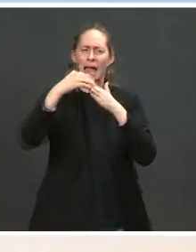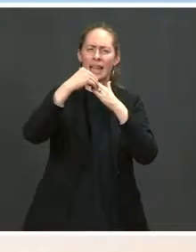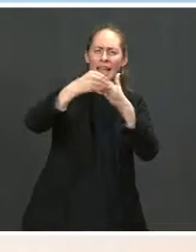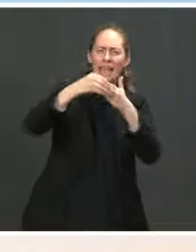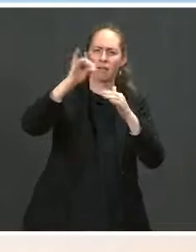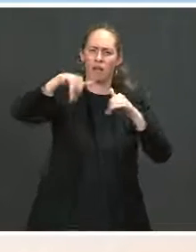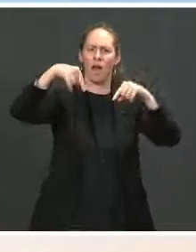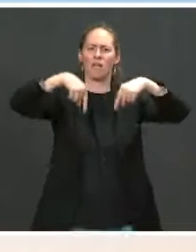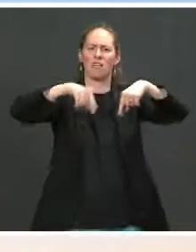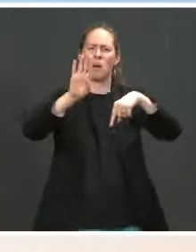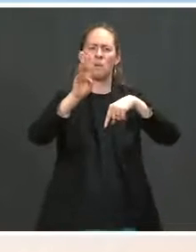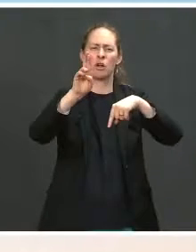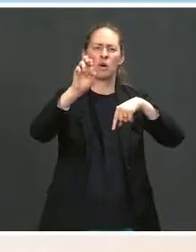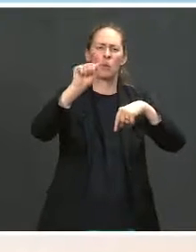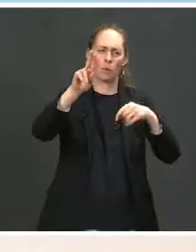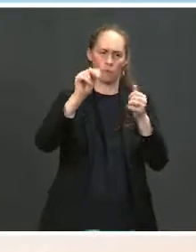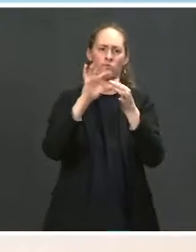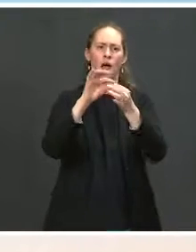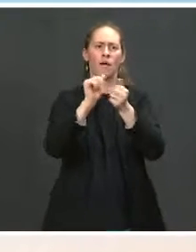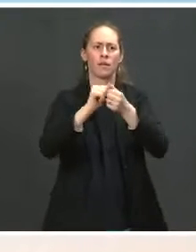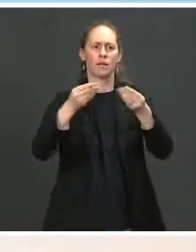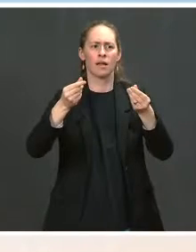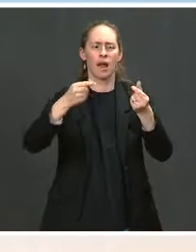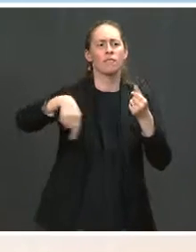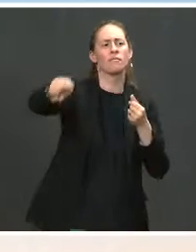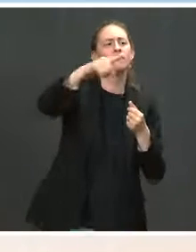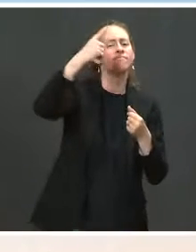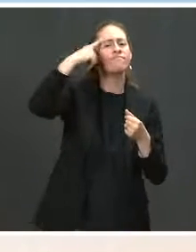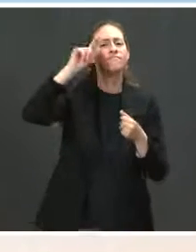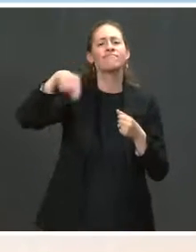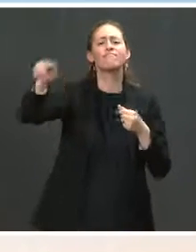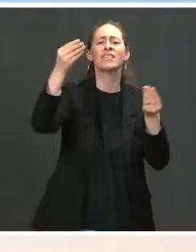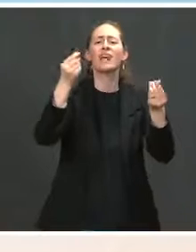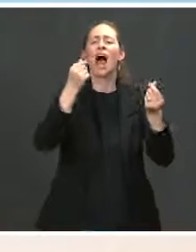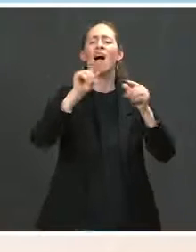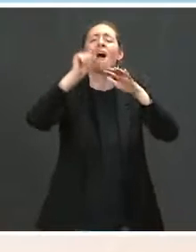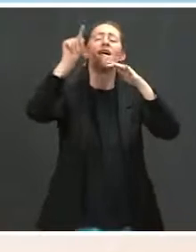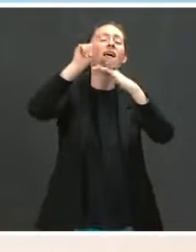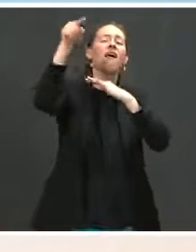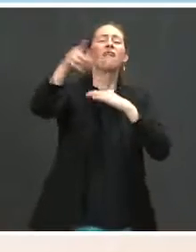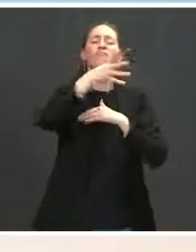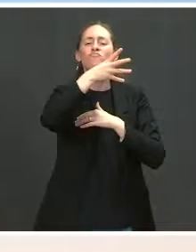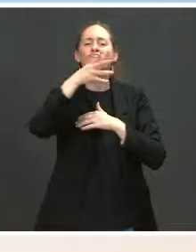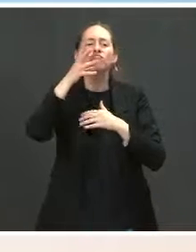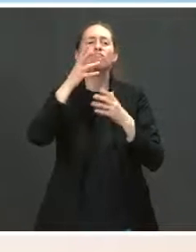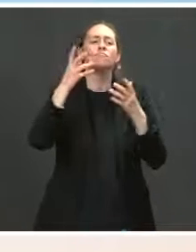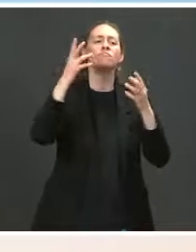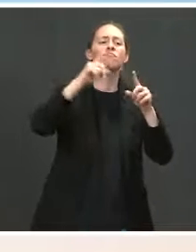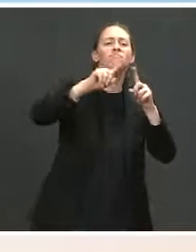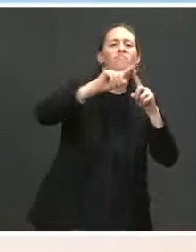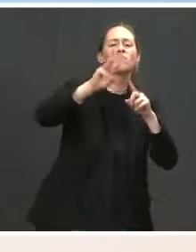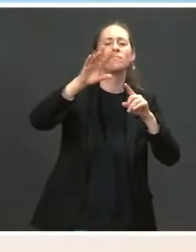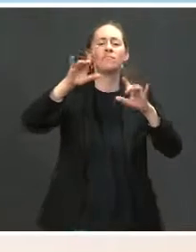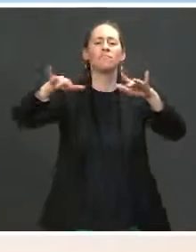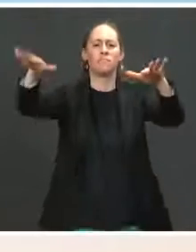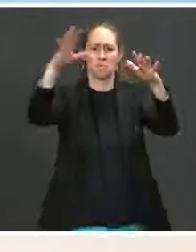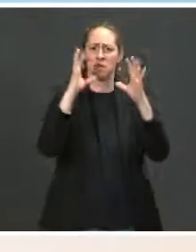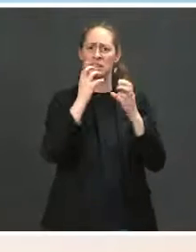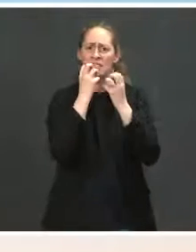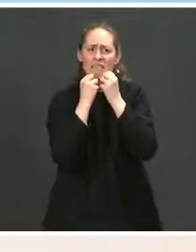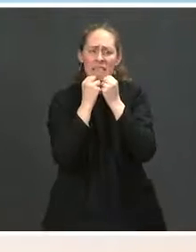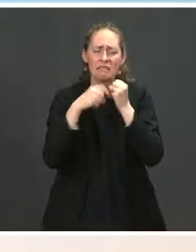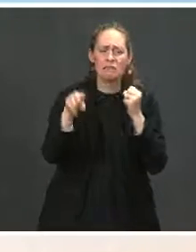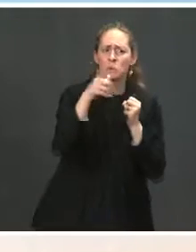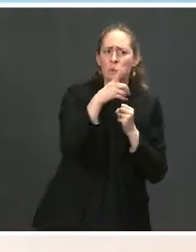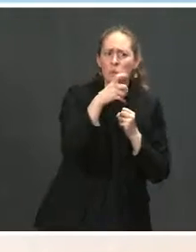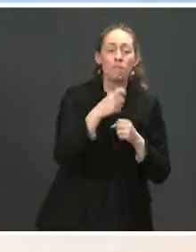I don't have any personnel announcements to make. I don't expect we will have any to make on this, but I will check and see if there's more to